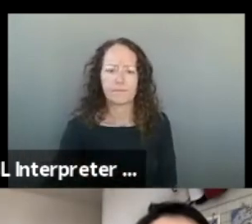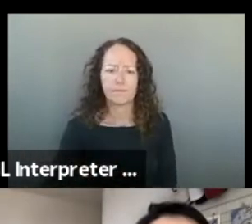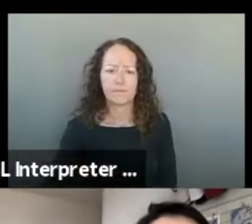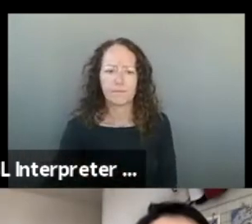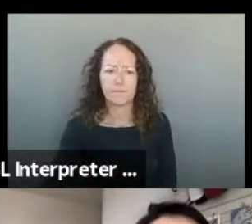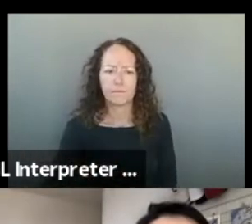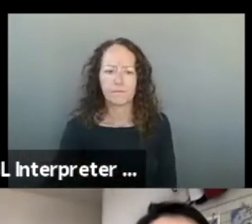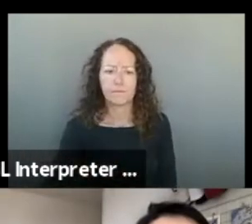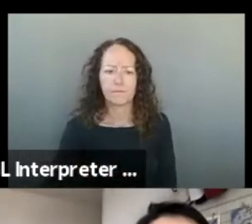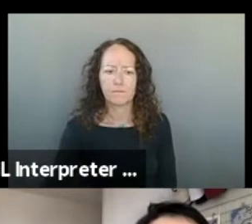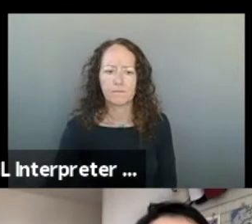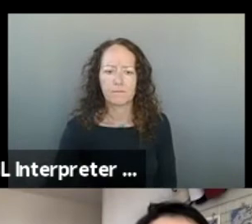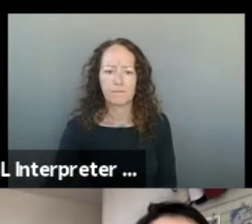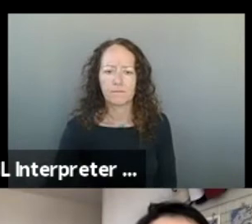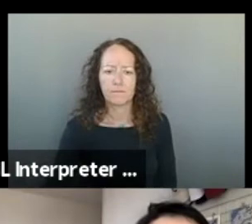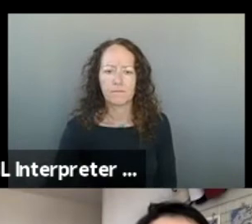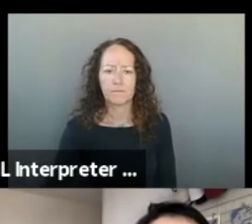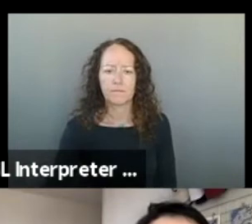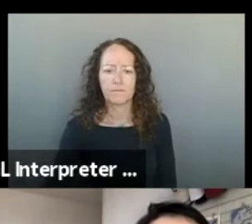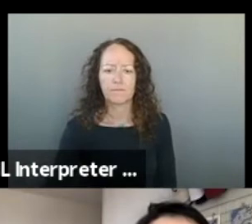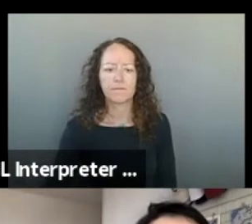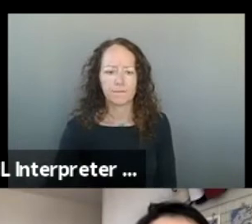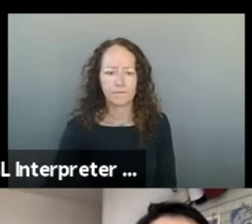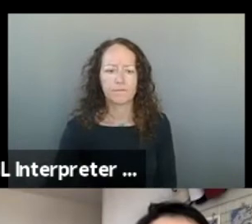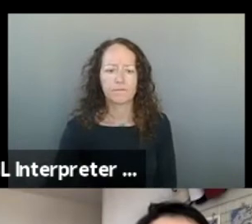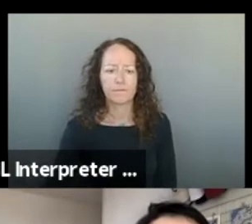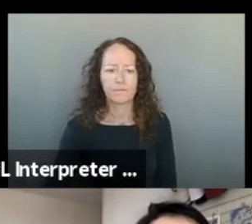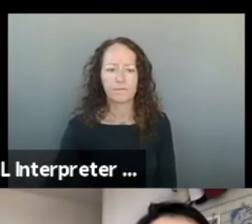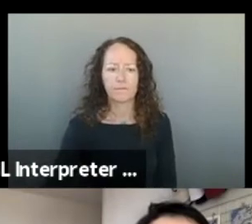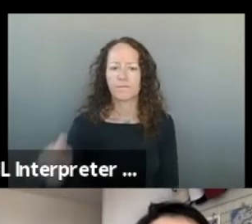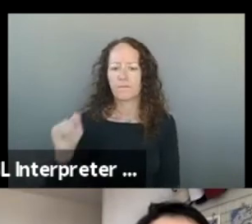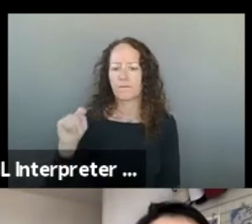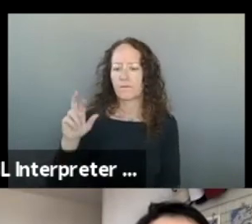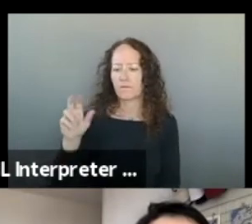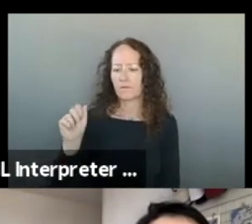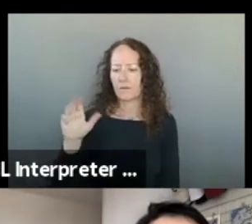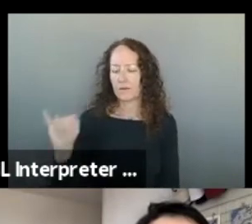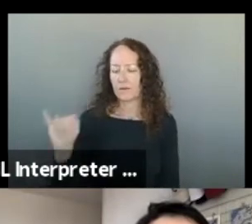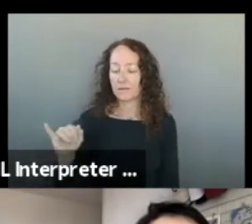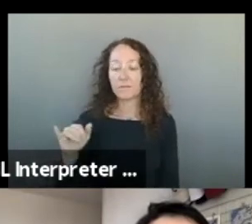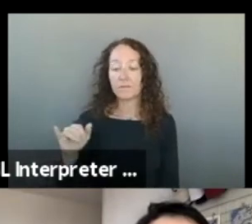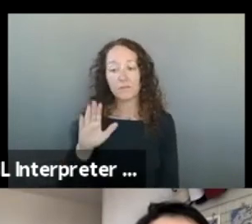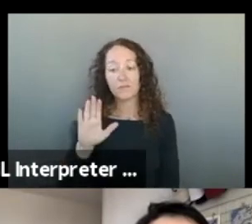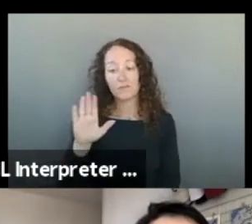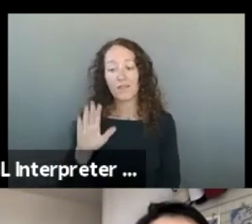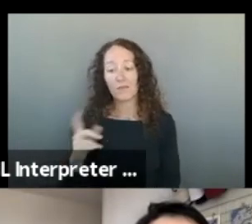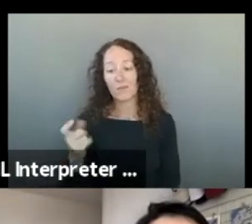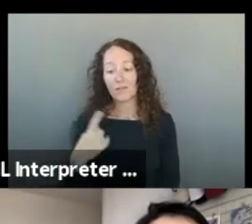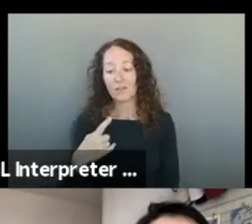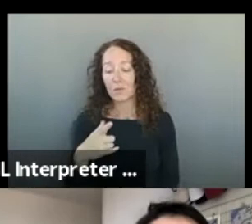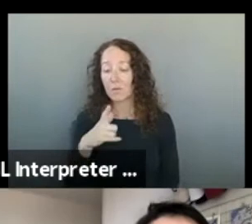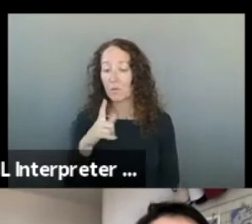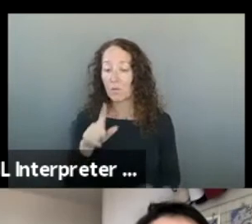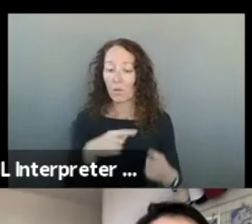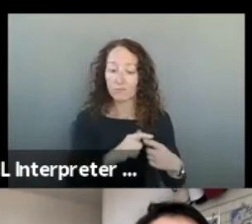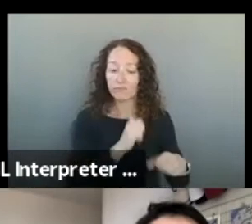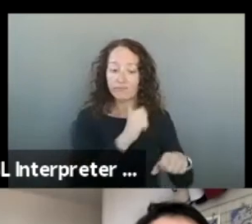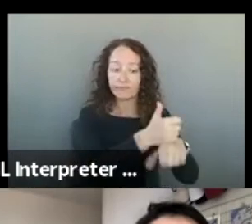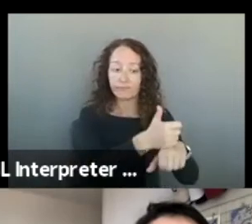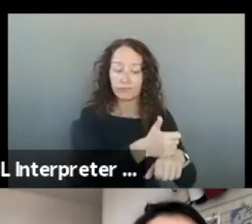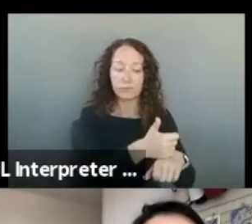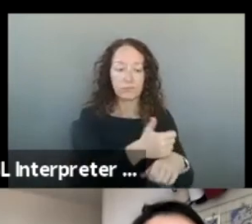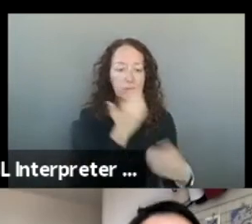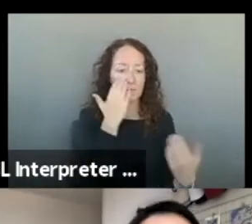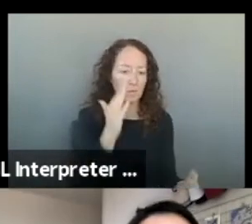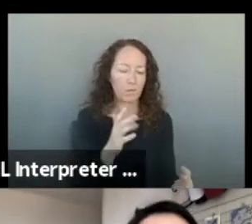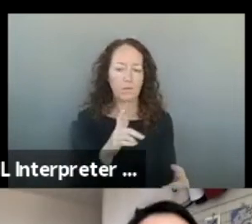great question. I think it's, and I don't know who made the reference, but my guess is they're, you know, trying to make a